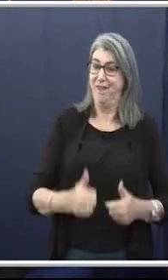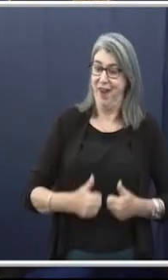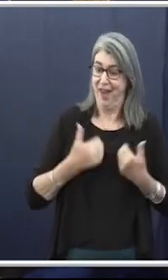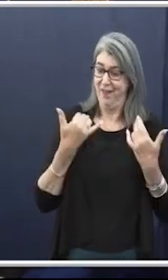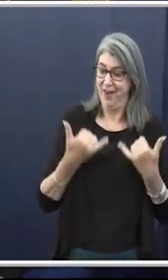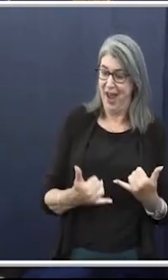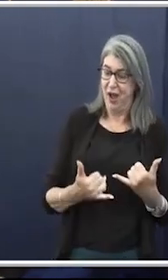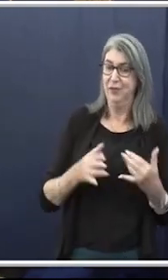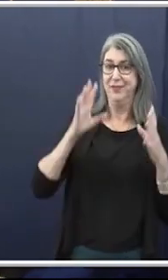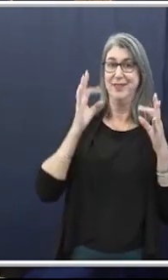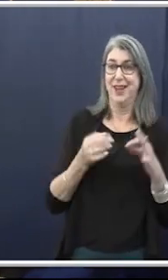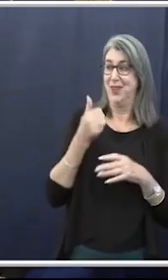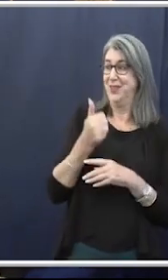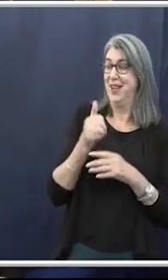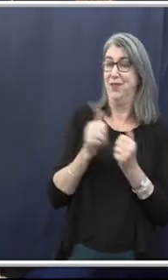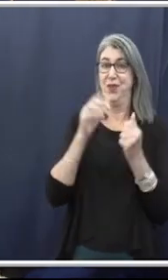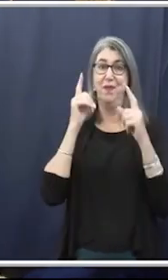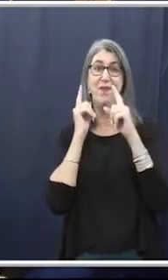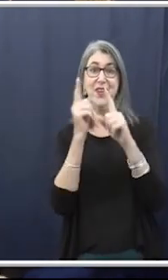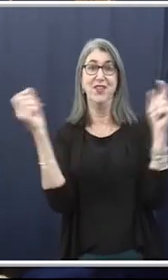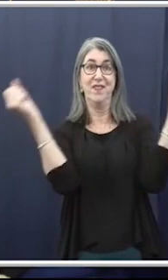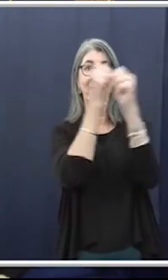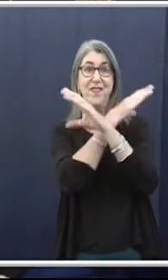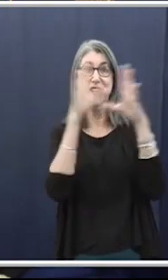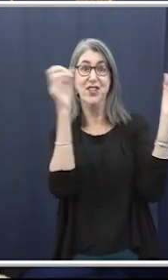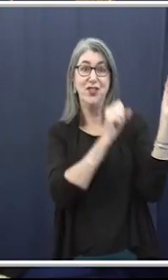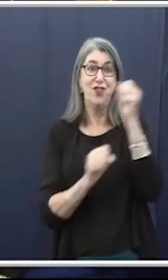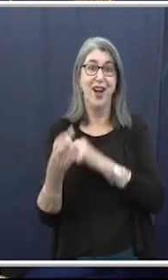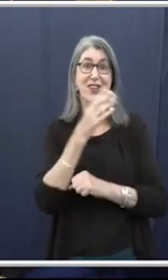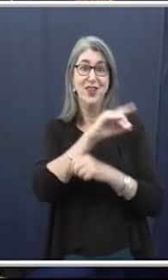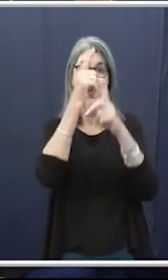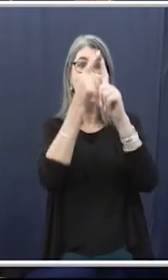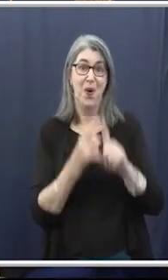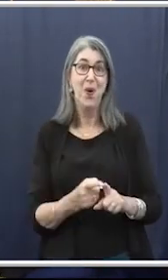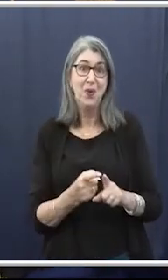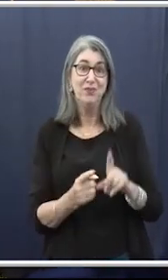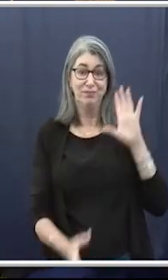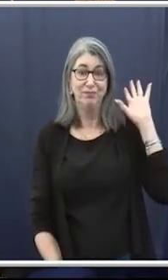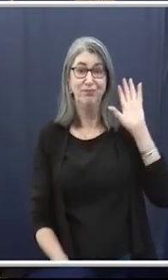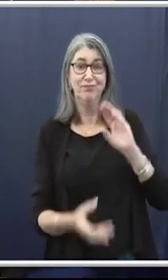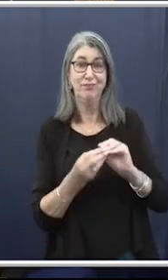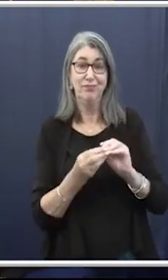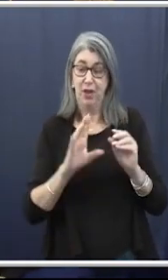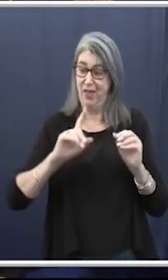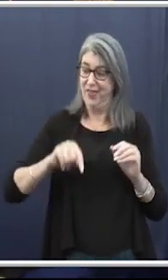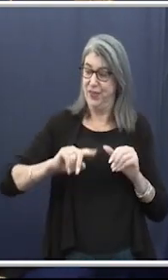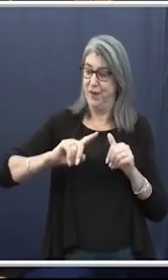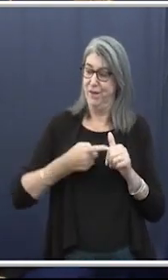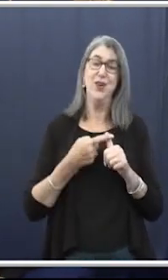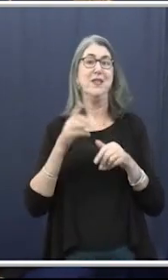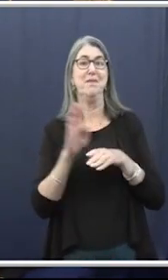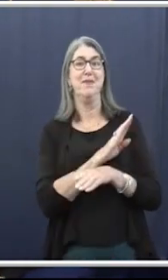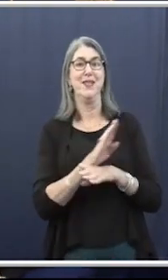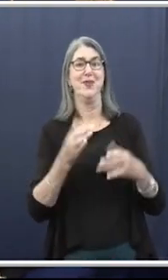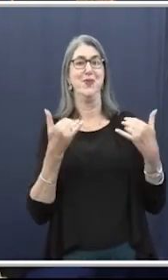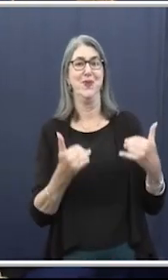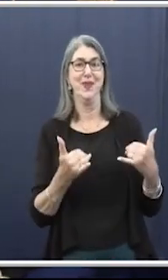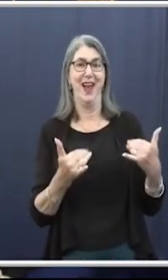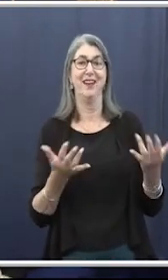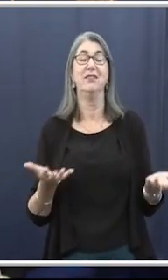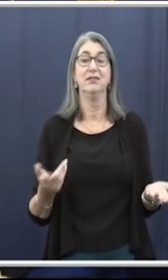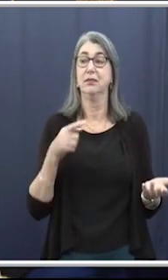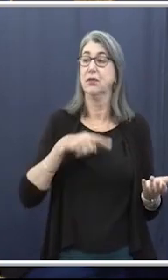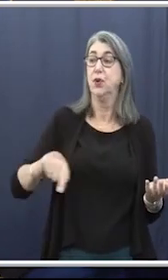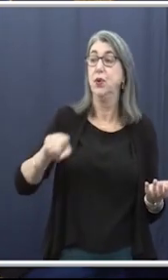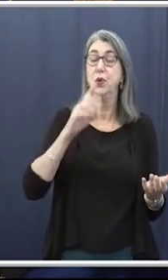with your mission, vision, strategies, and goals. This is your first business today, and